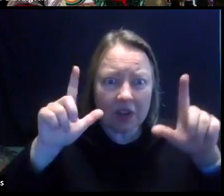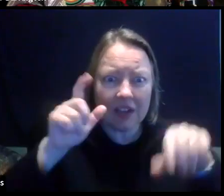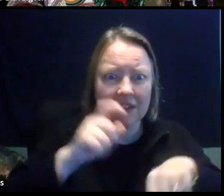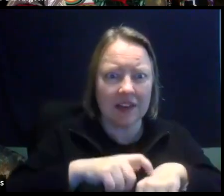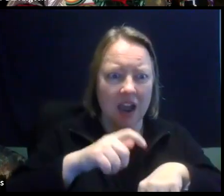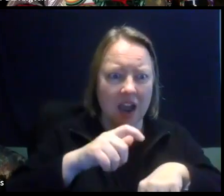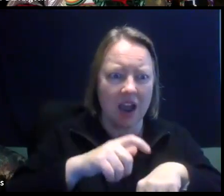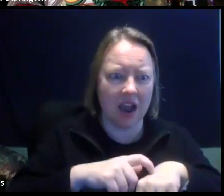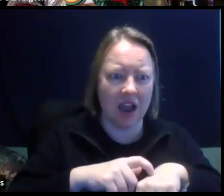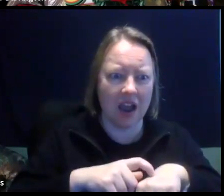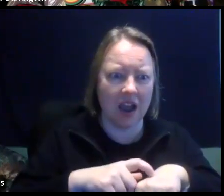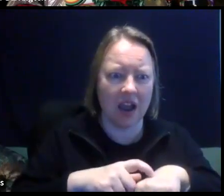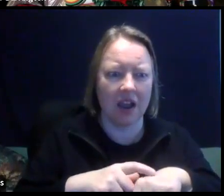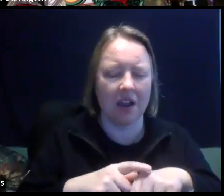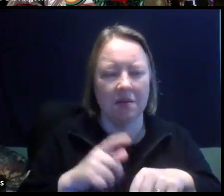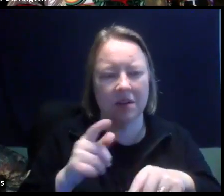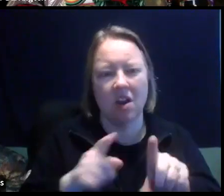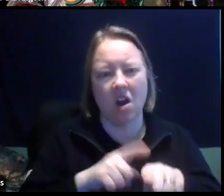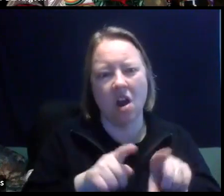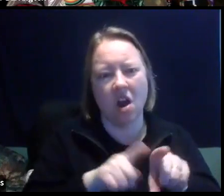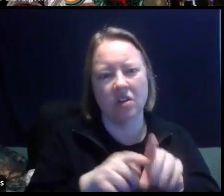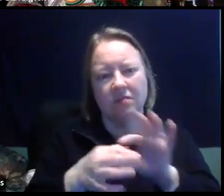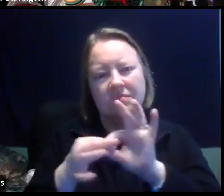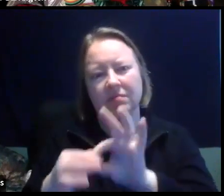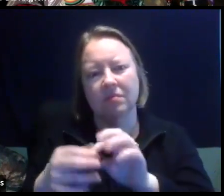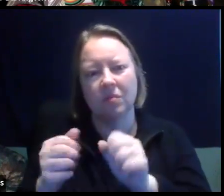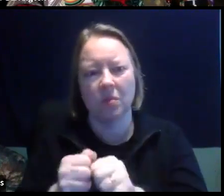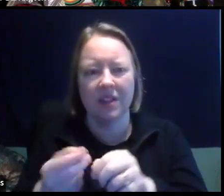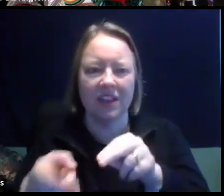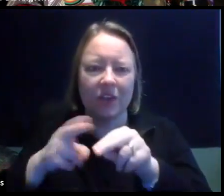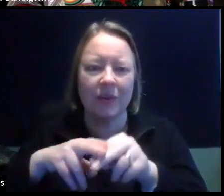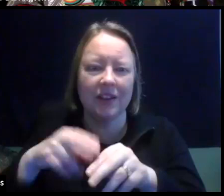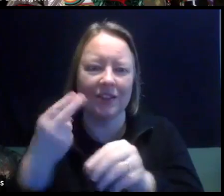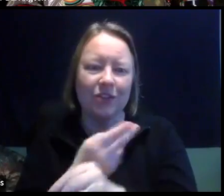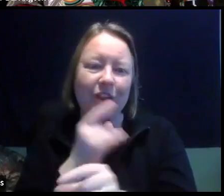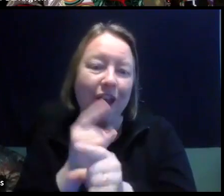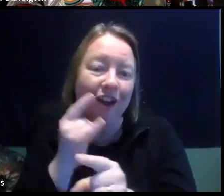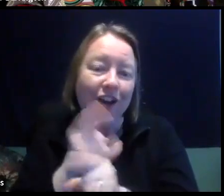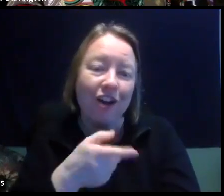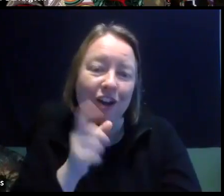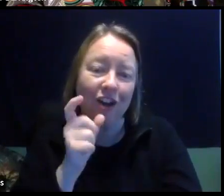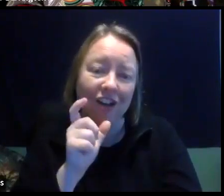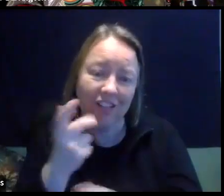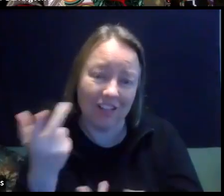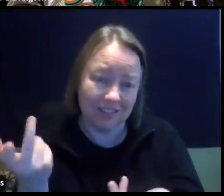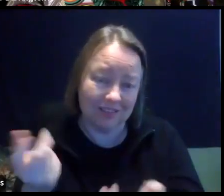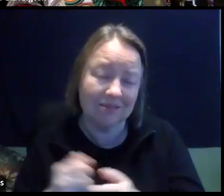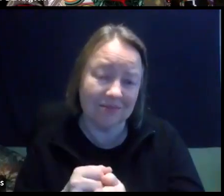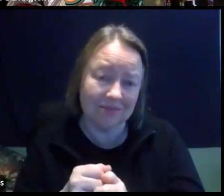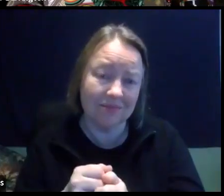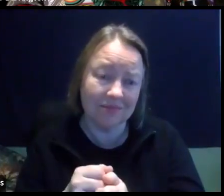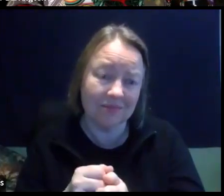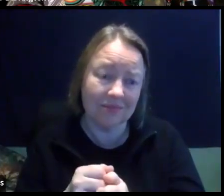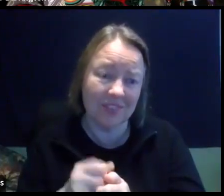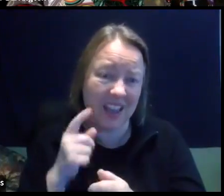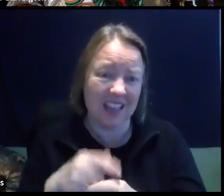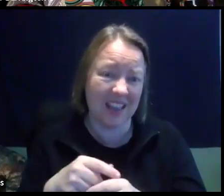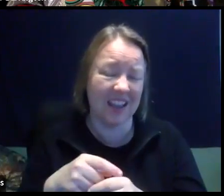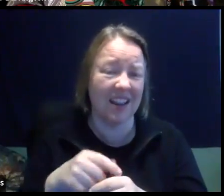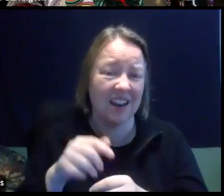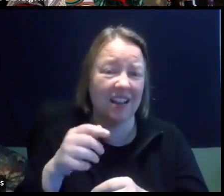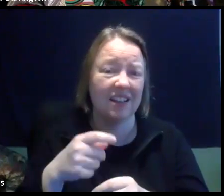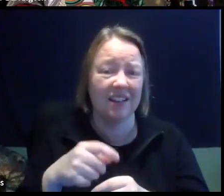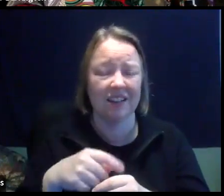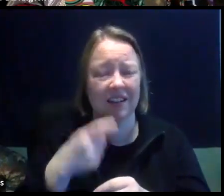fatigue has also been associated with increases in alcohol consumption. And substance abuse, which is